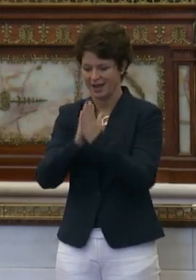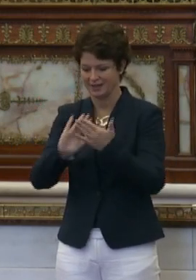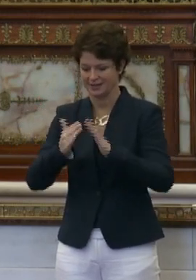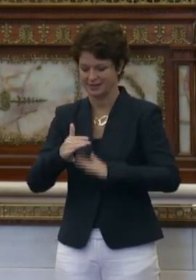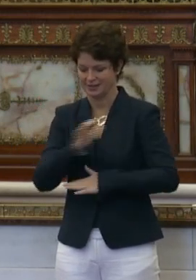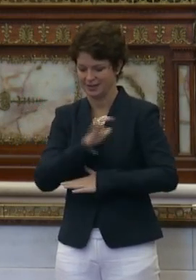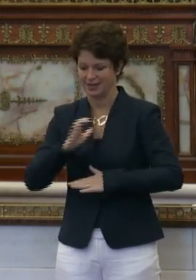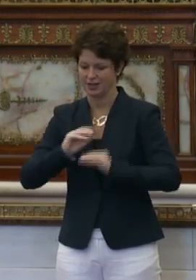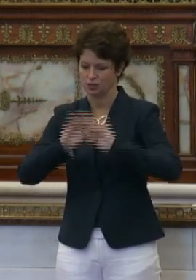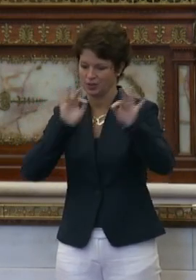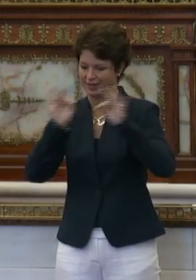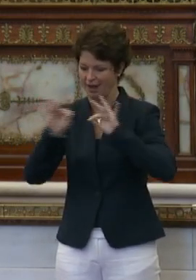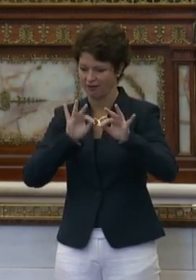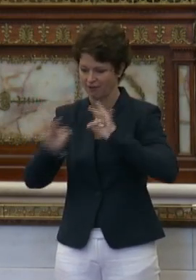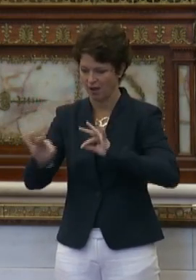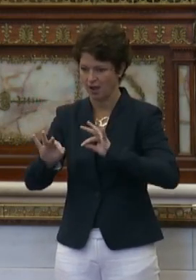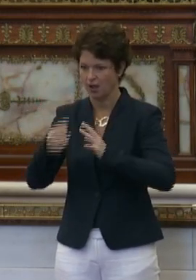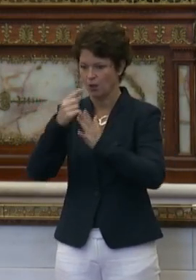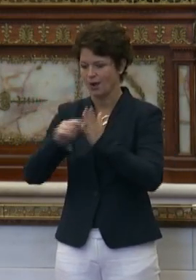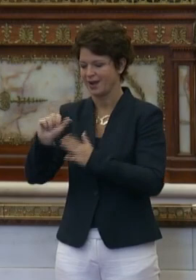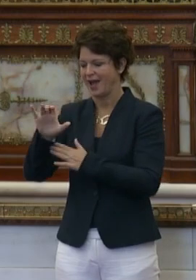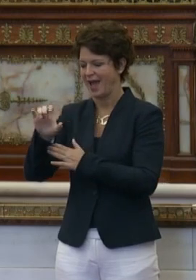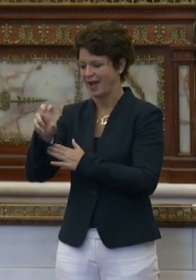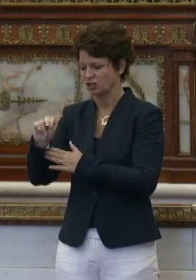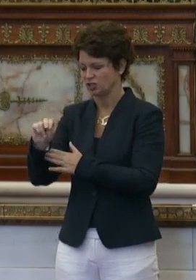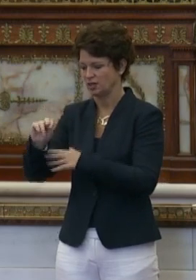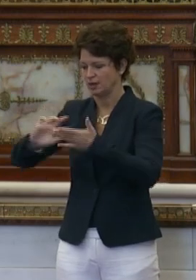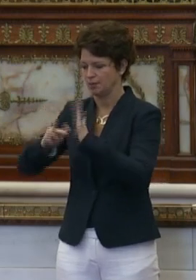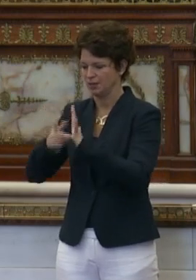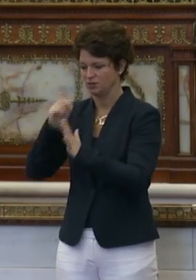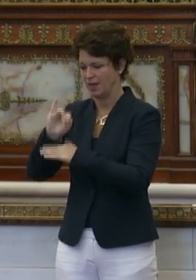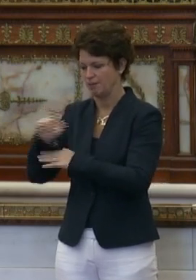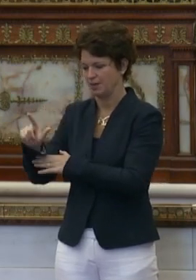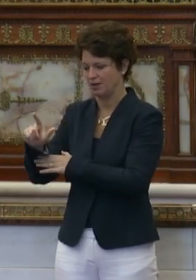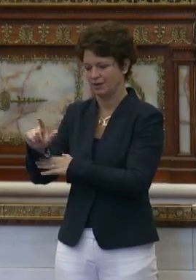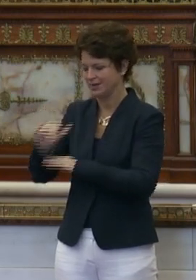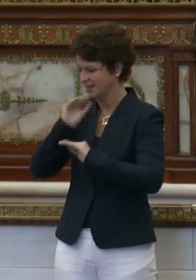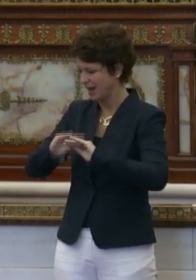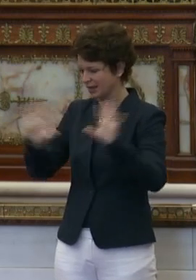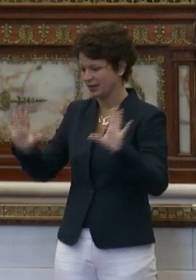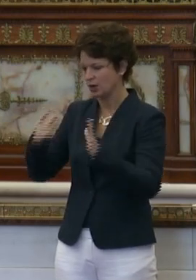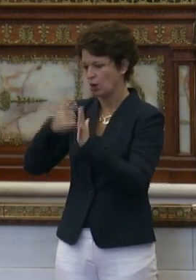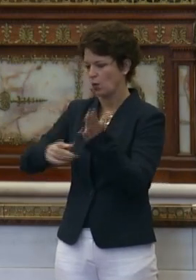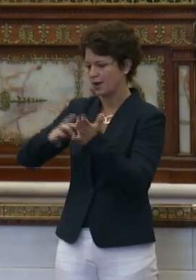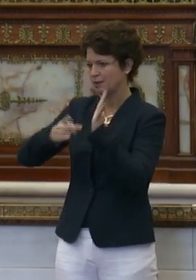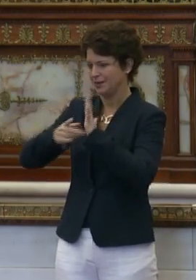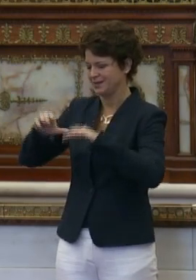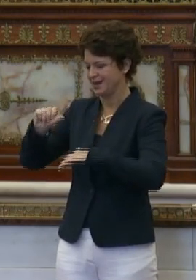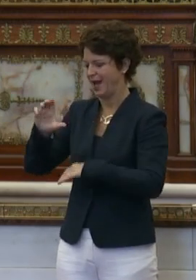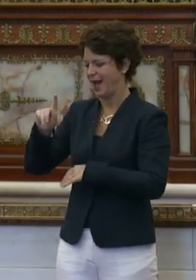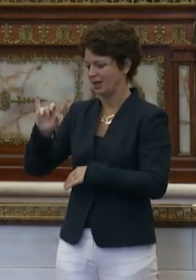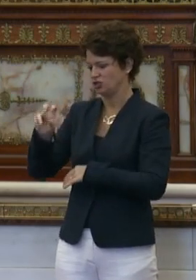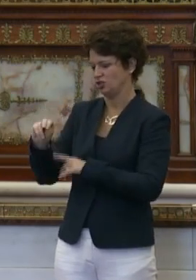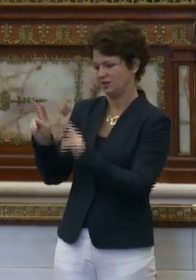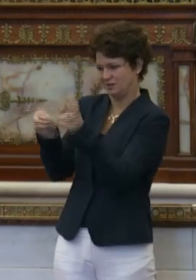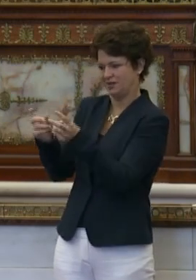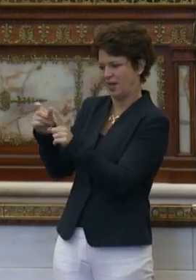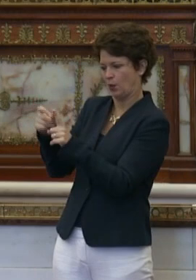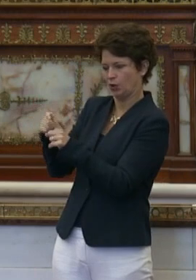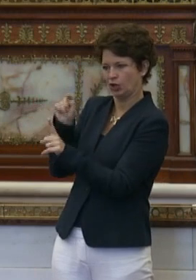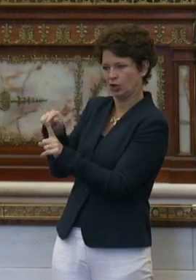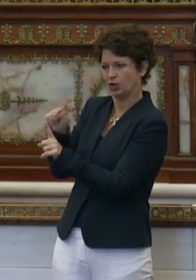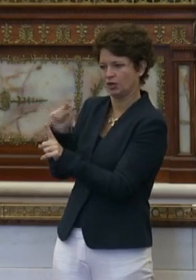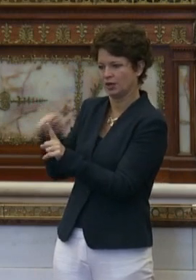Council clarify what an action is in regard to this bill. It's currently unclear what constitutes an action as far as it